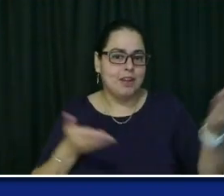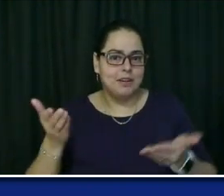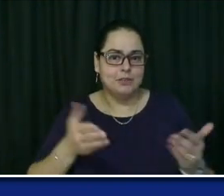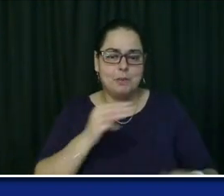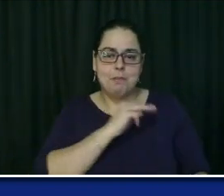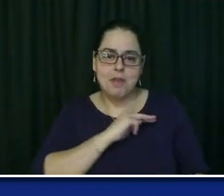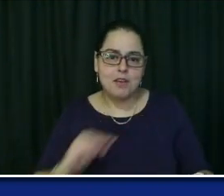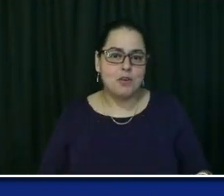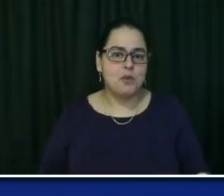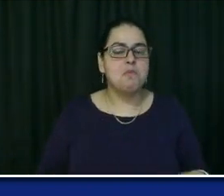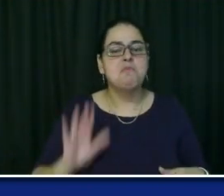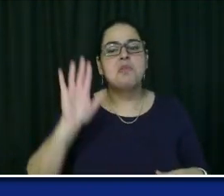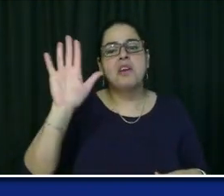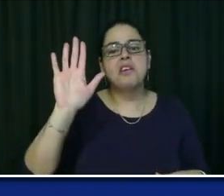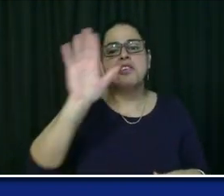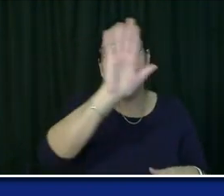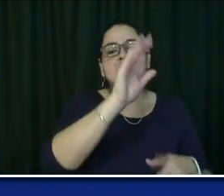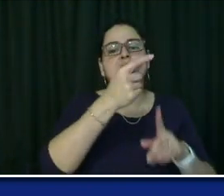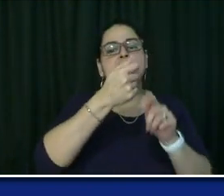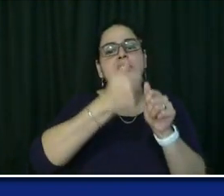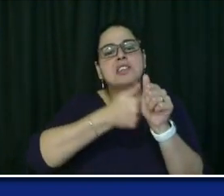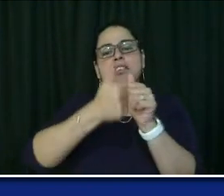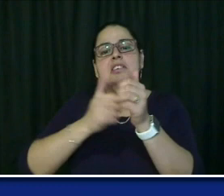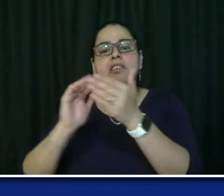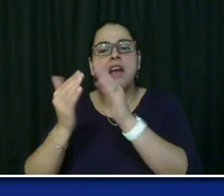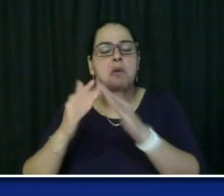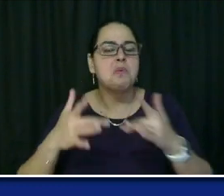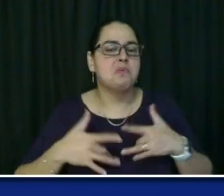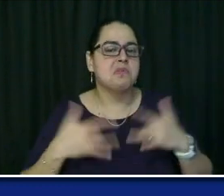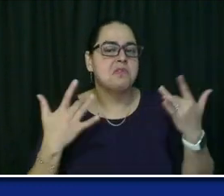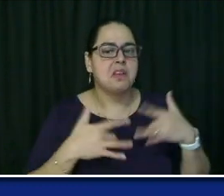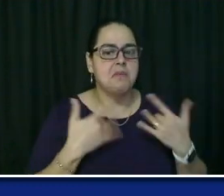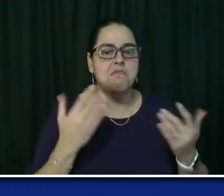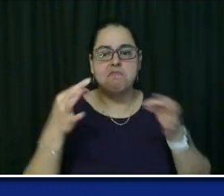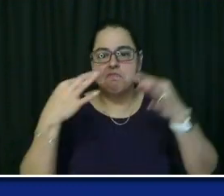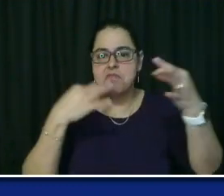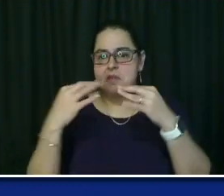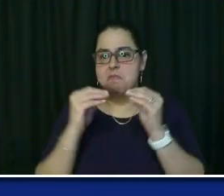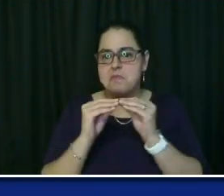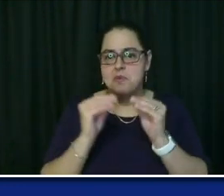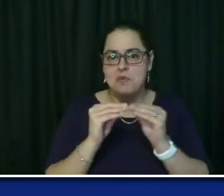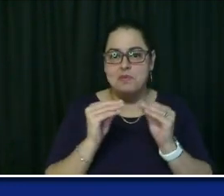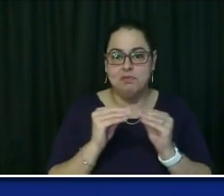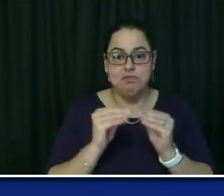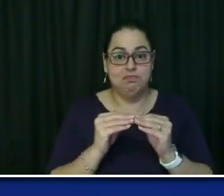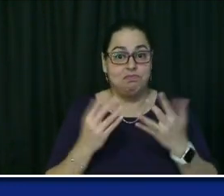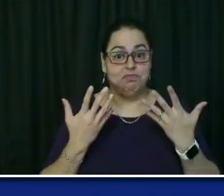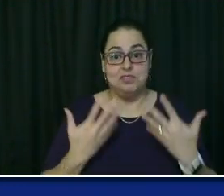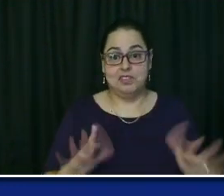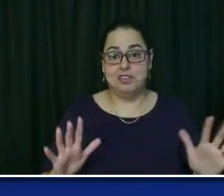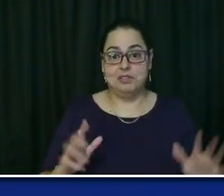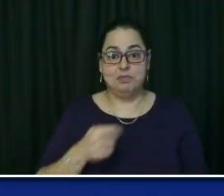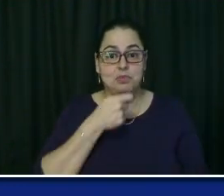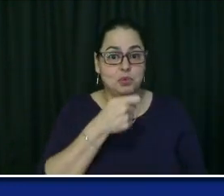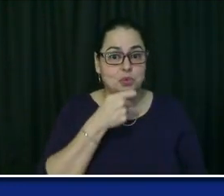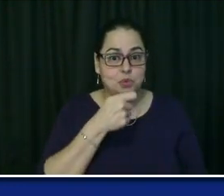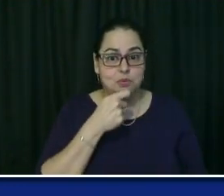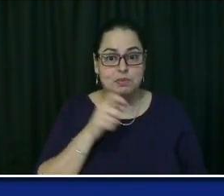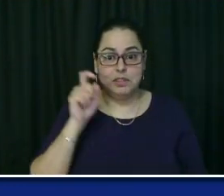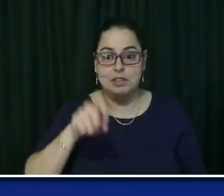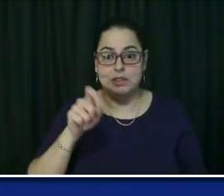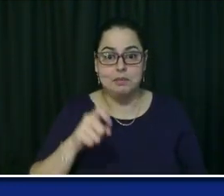communities. If there are any questions from the press with this completed, please feel free to contact Catherine Chaffee. We'll be available for